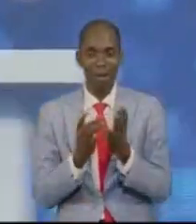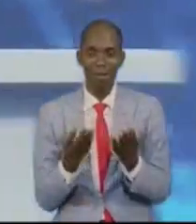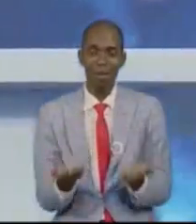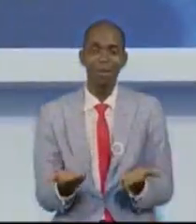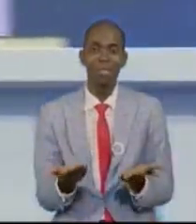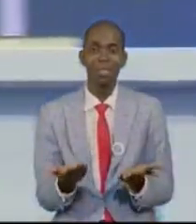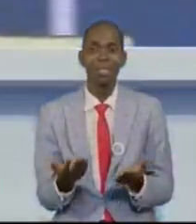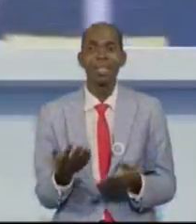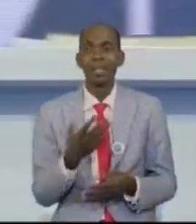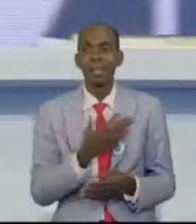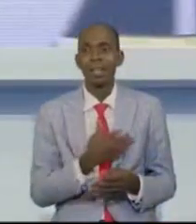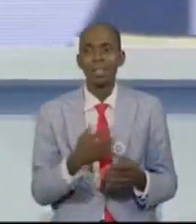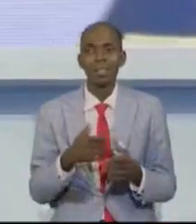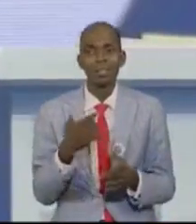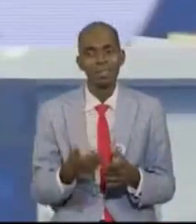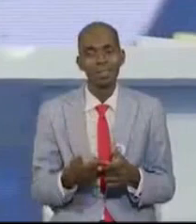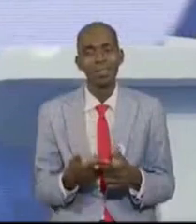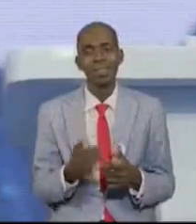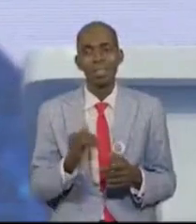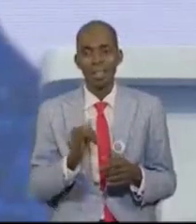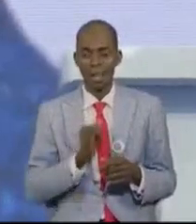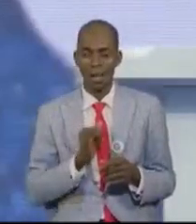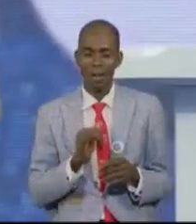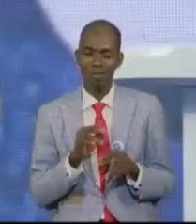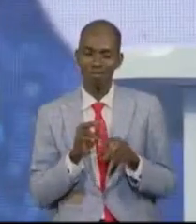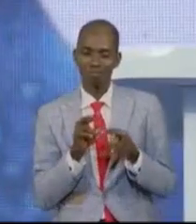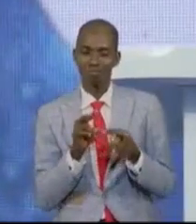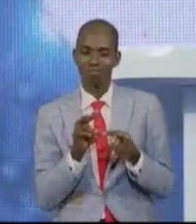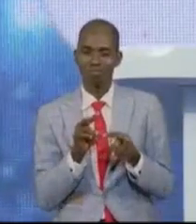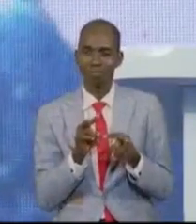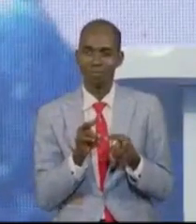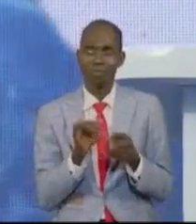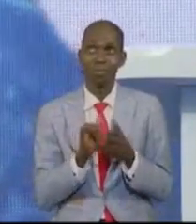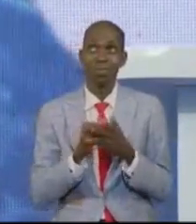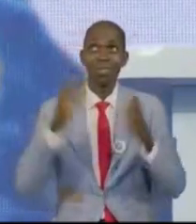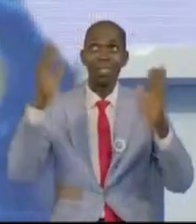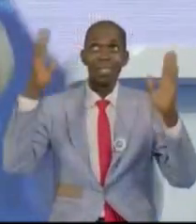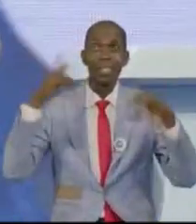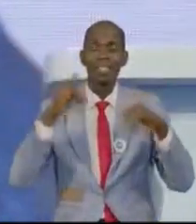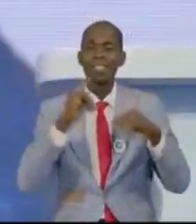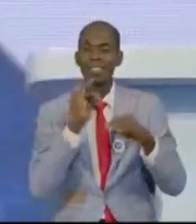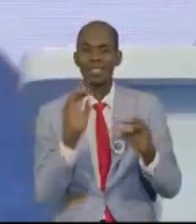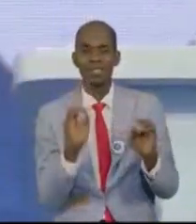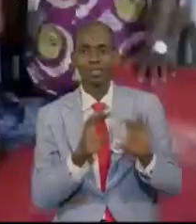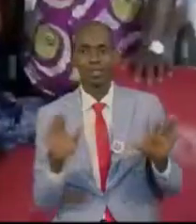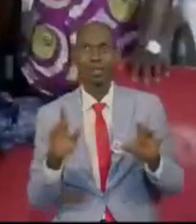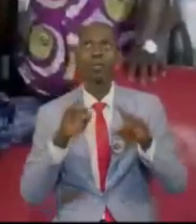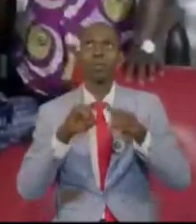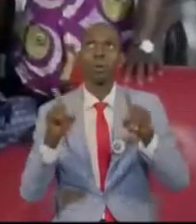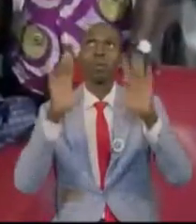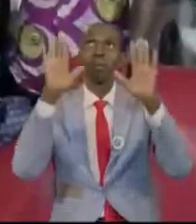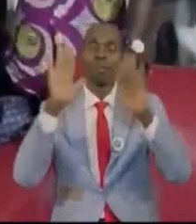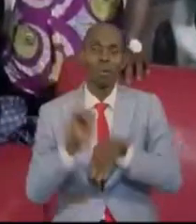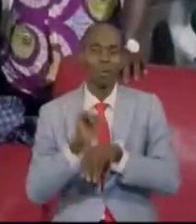then I acted as if rain is nothing, miracle will come.